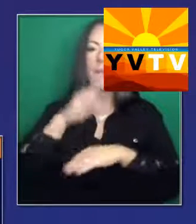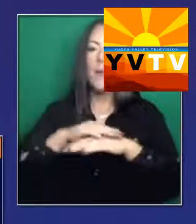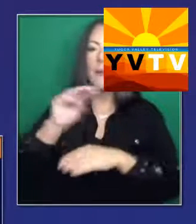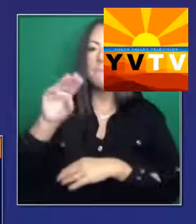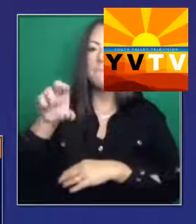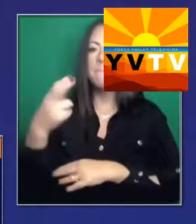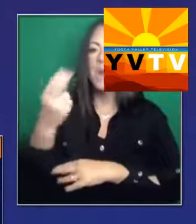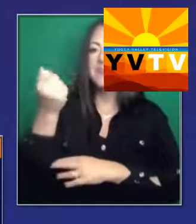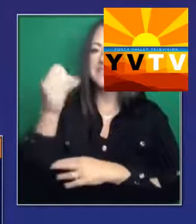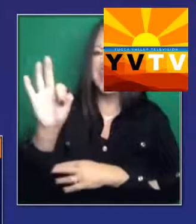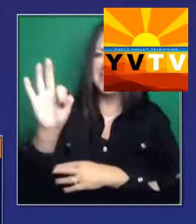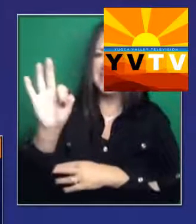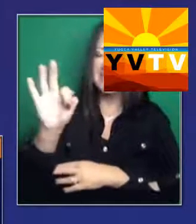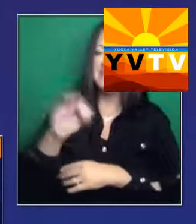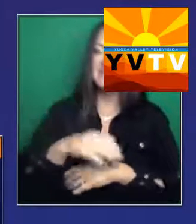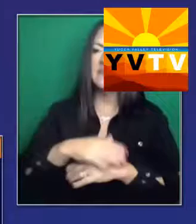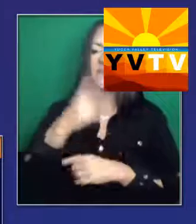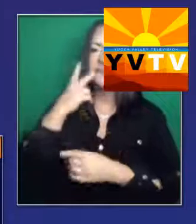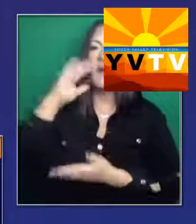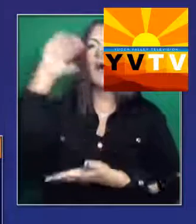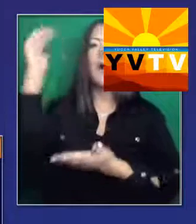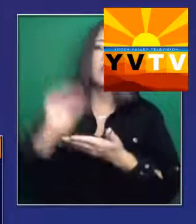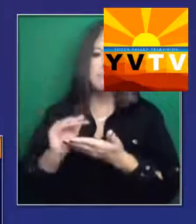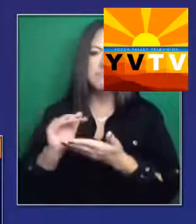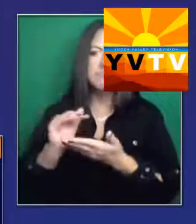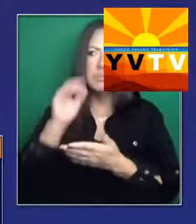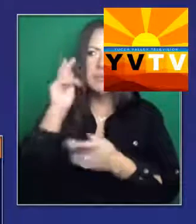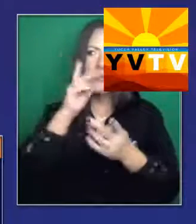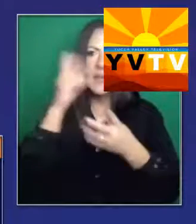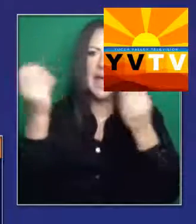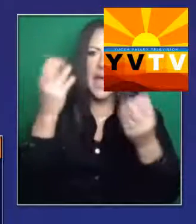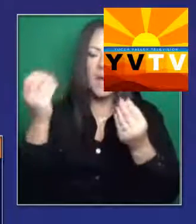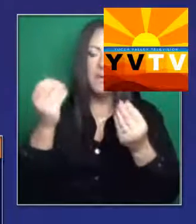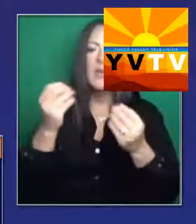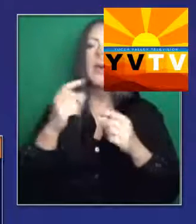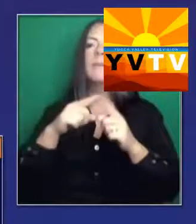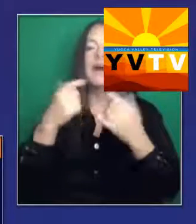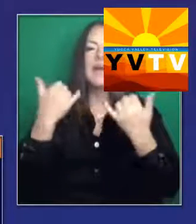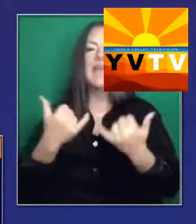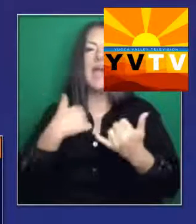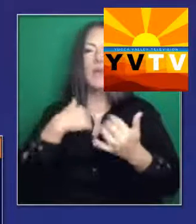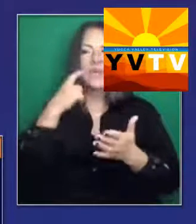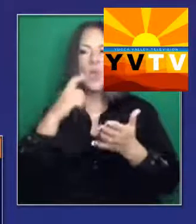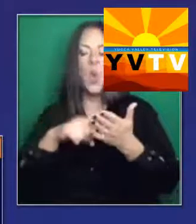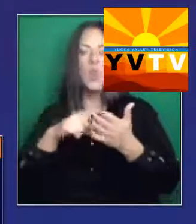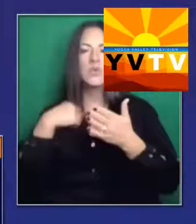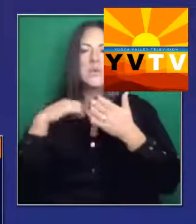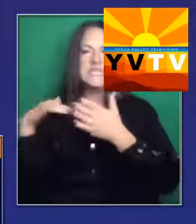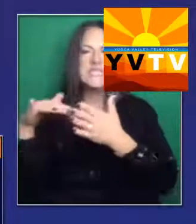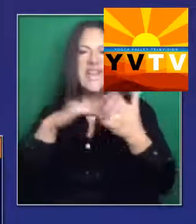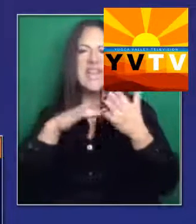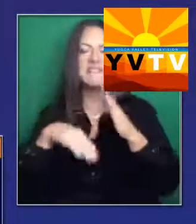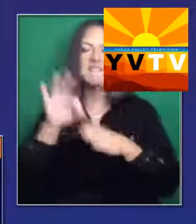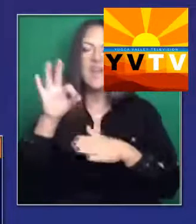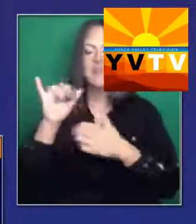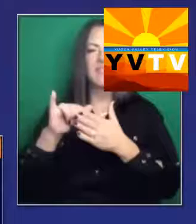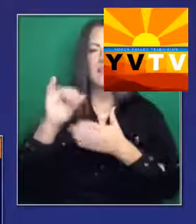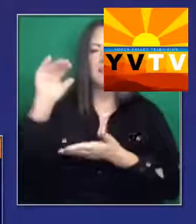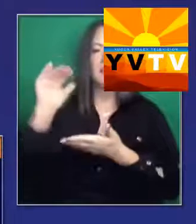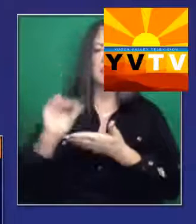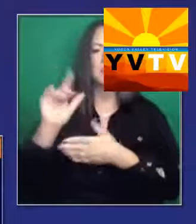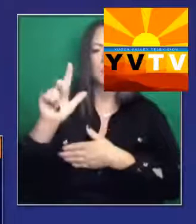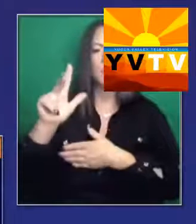And so people are reducing their activities and mixing, which is helping mitigate the spread of this